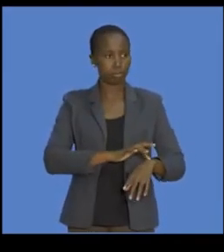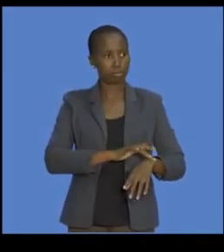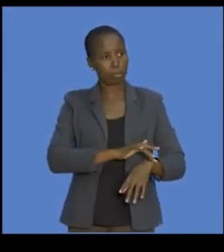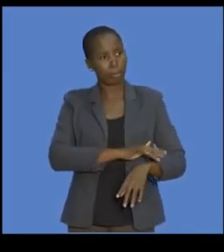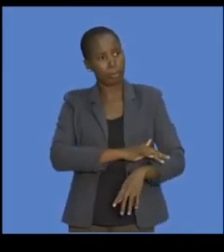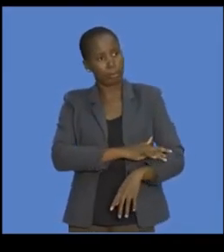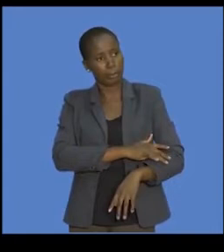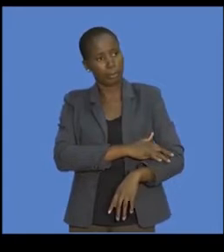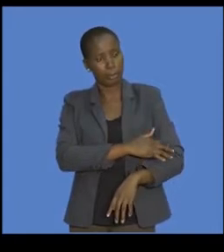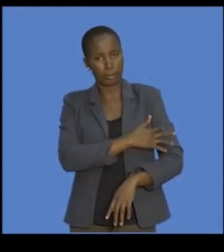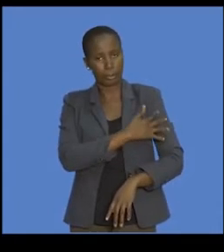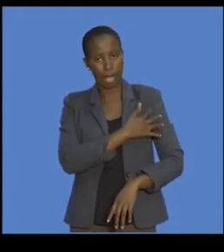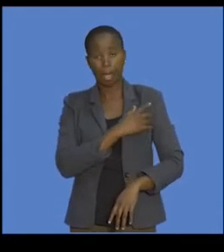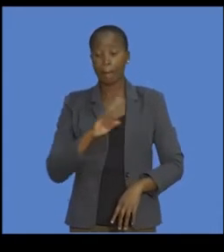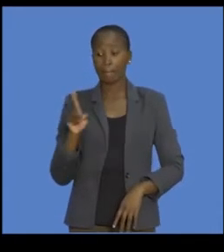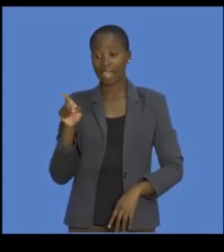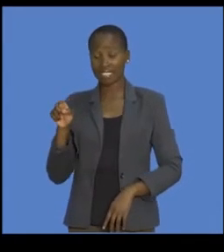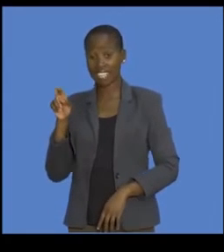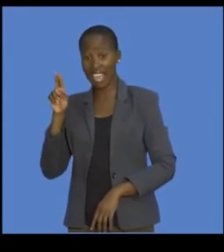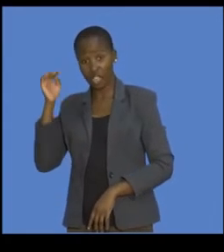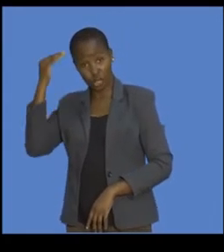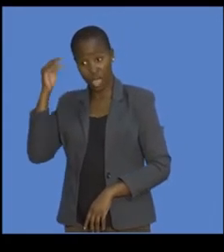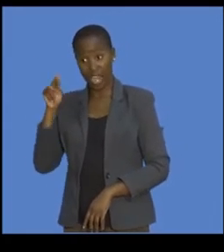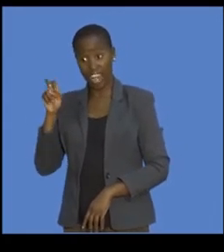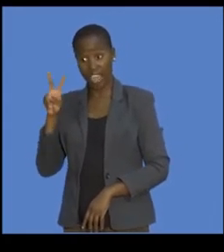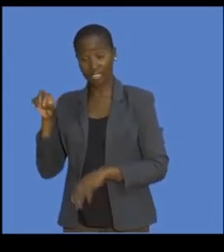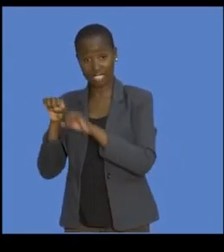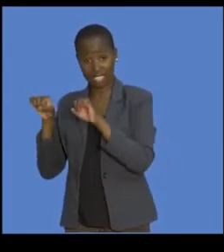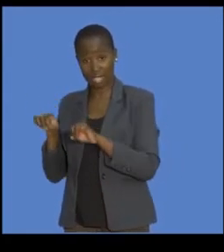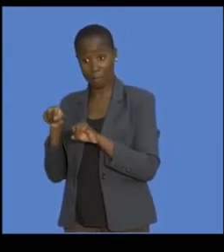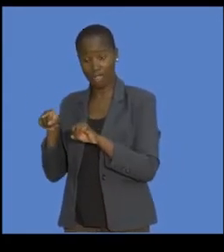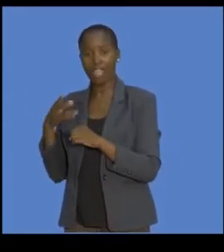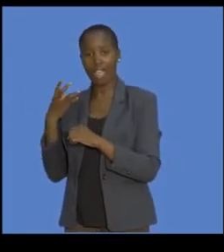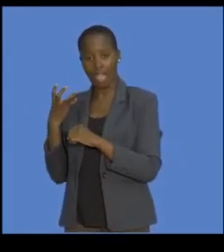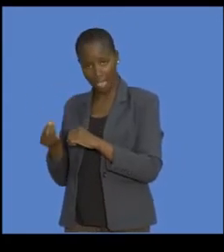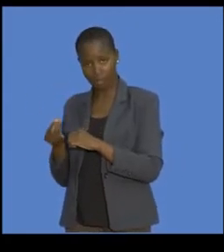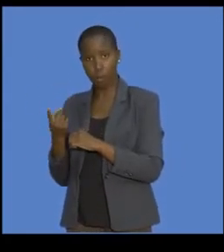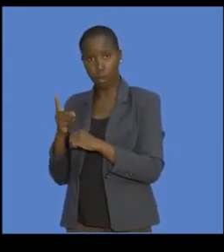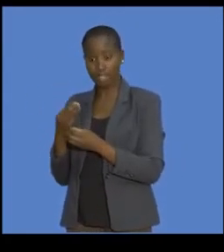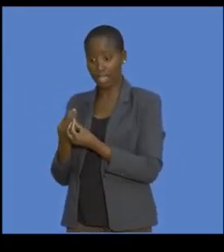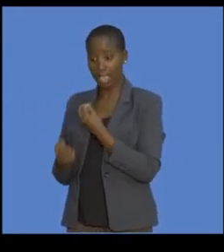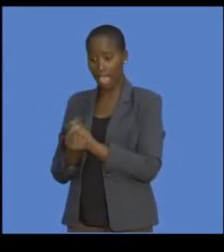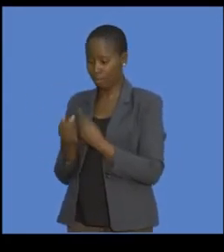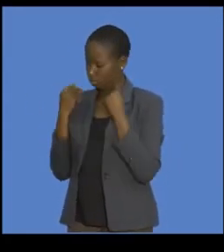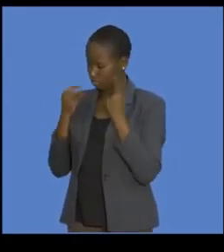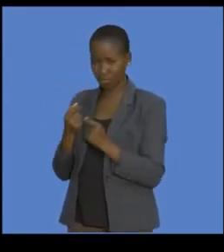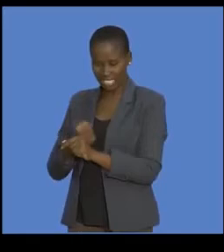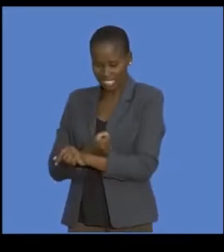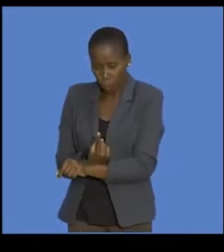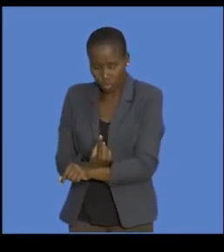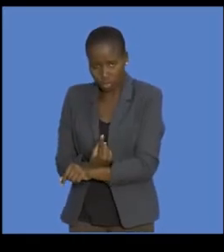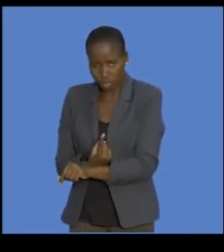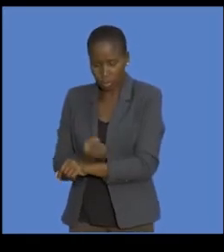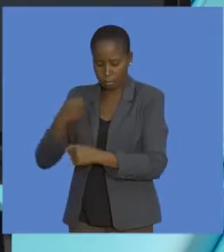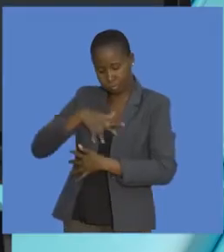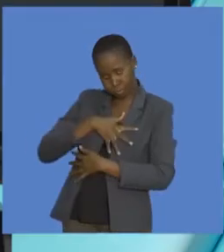nerve impulses through the nervous system has an effect which happens within milliseconds, as I pointed to you early on. An